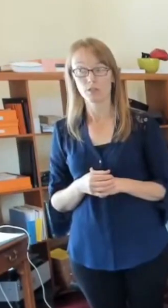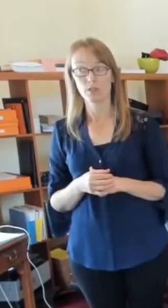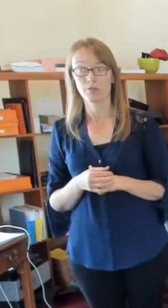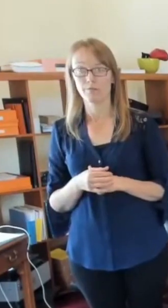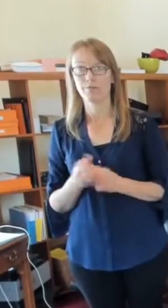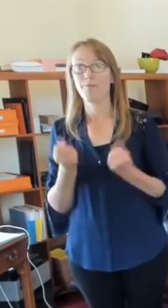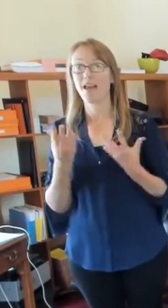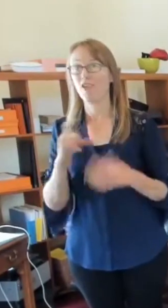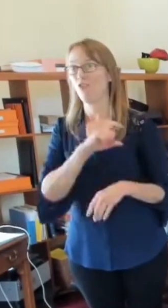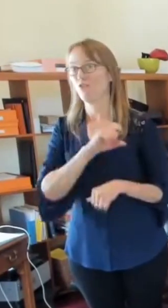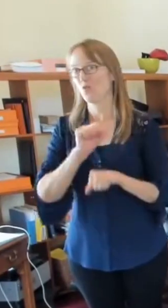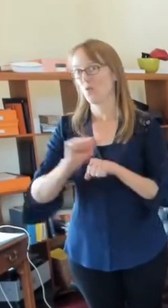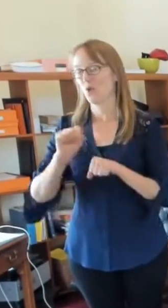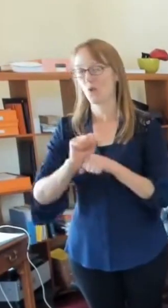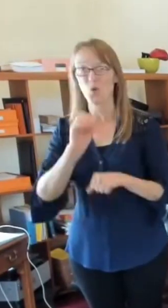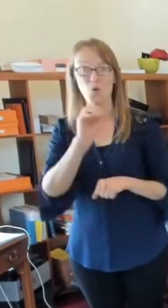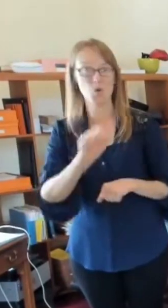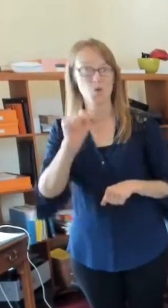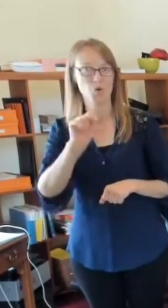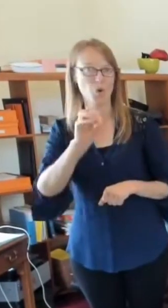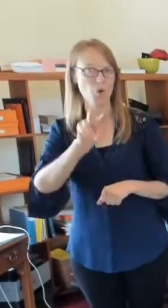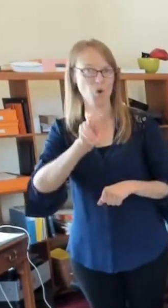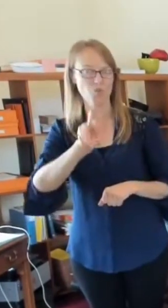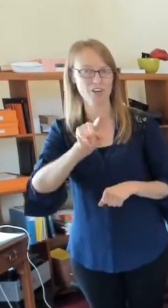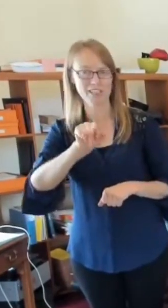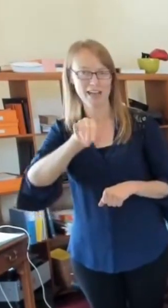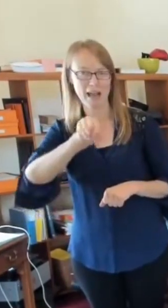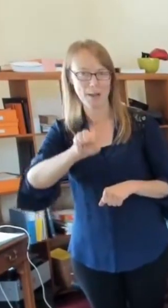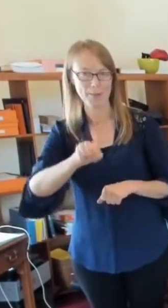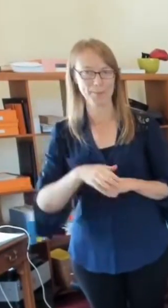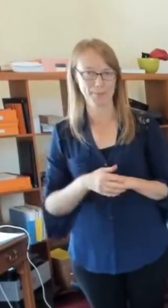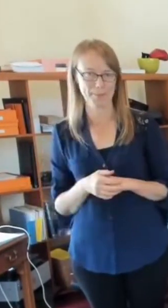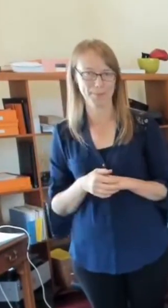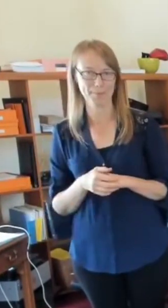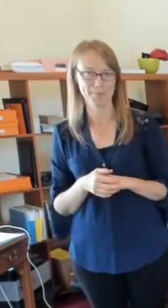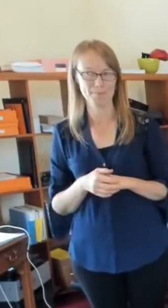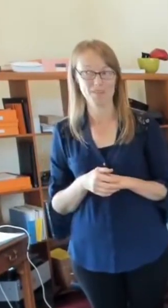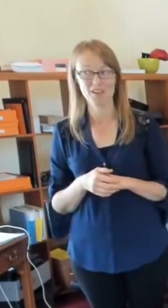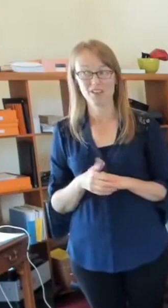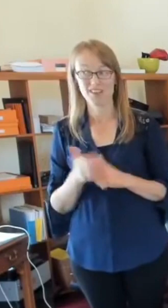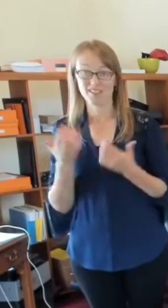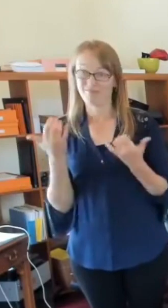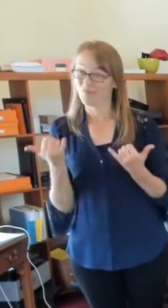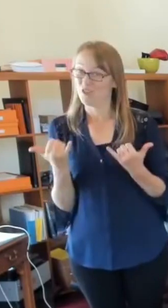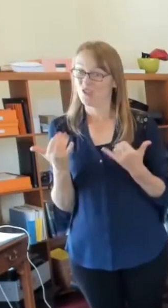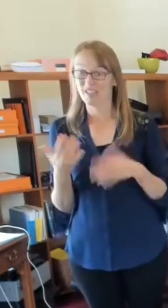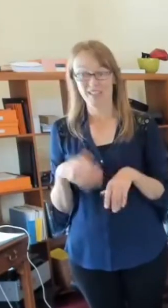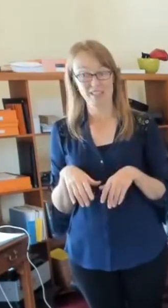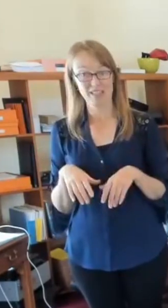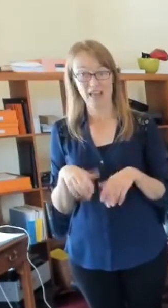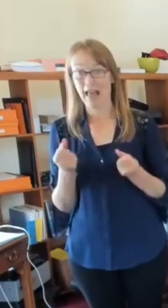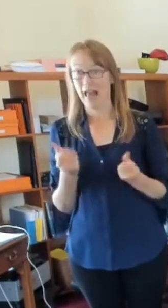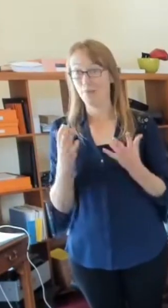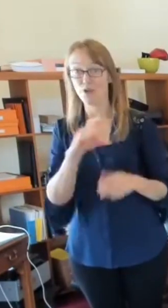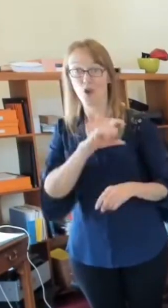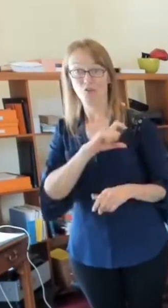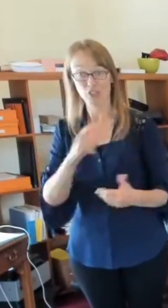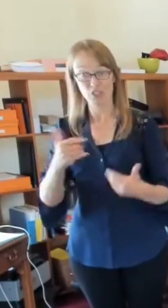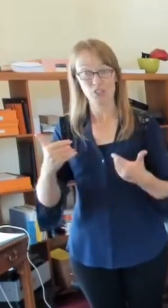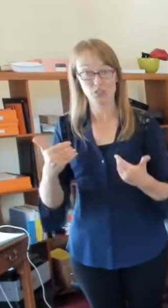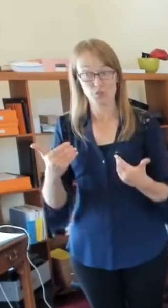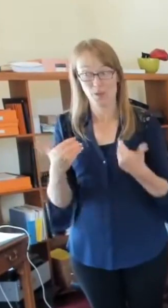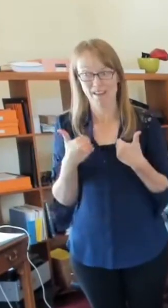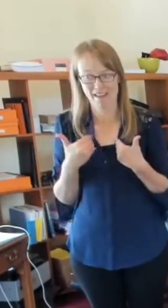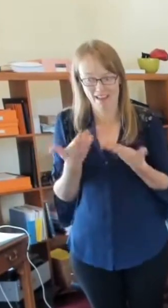being worked all over the city of St. Louis because, of course, we have fewer officers than our table of